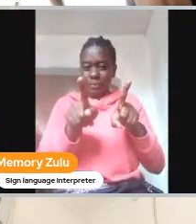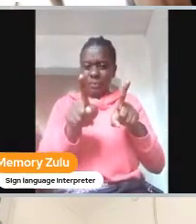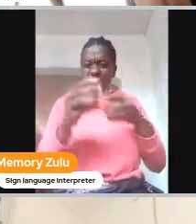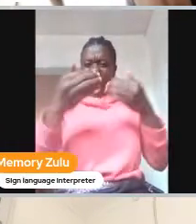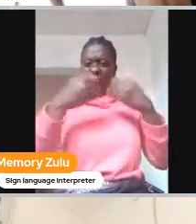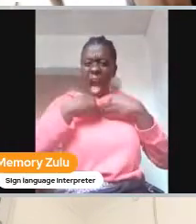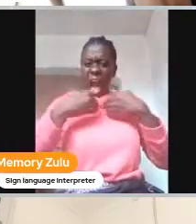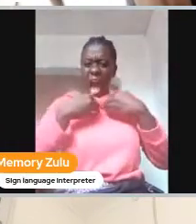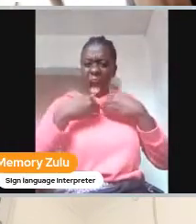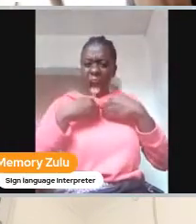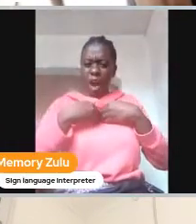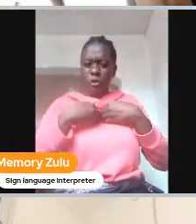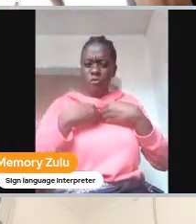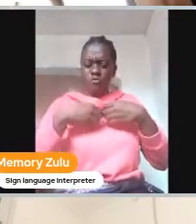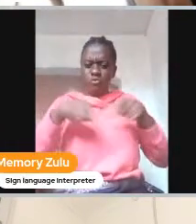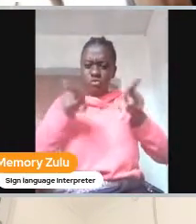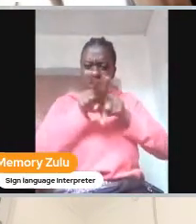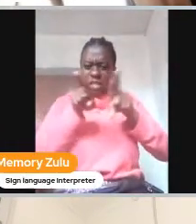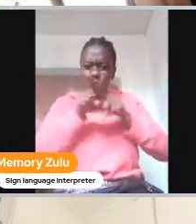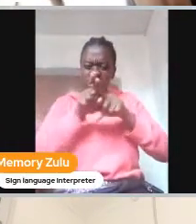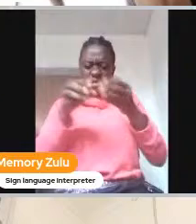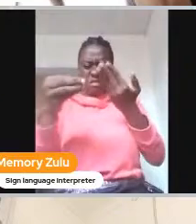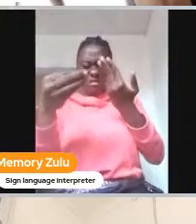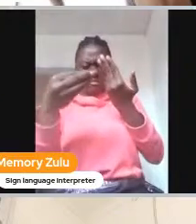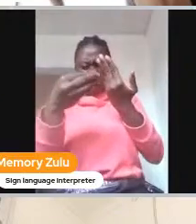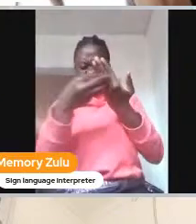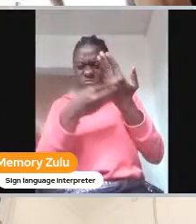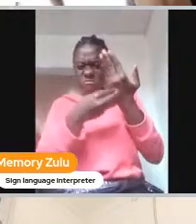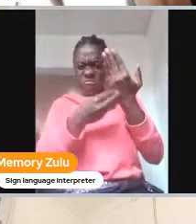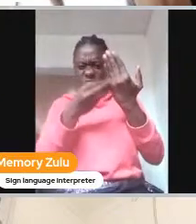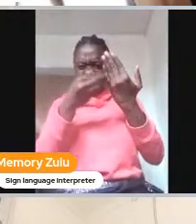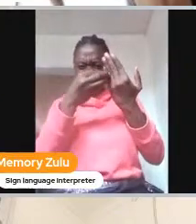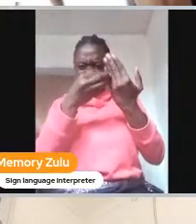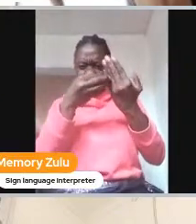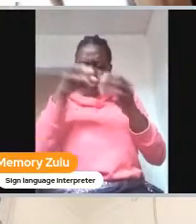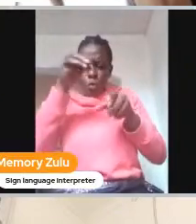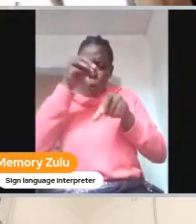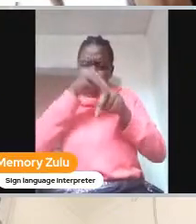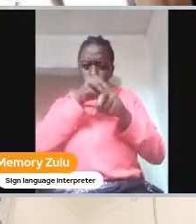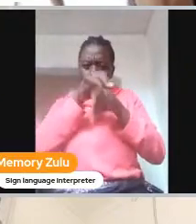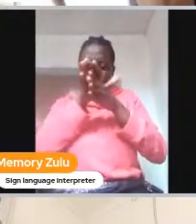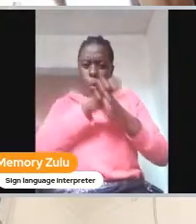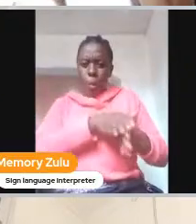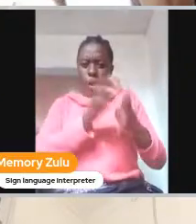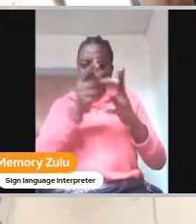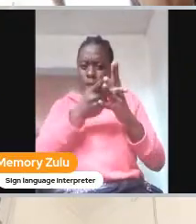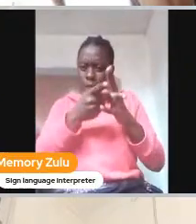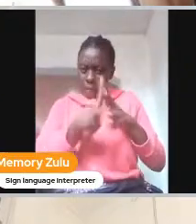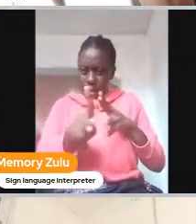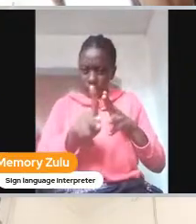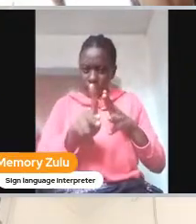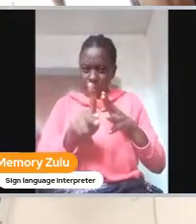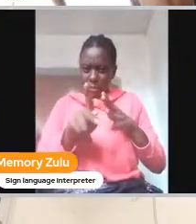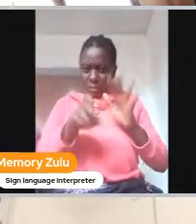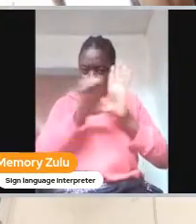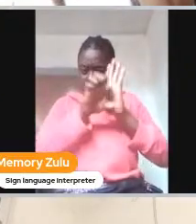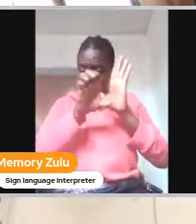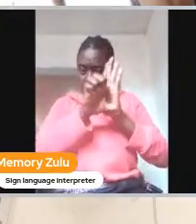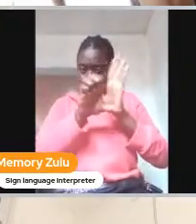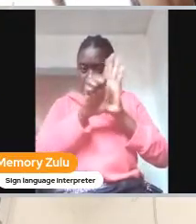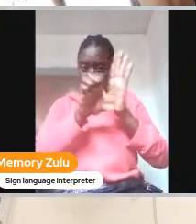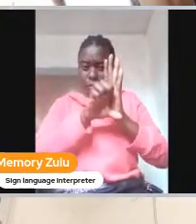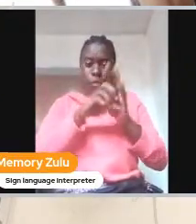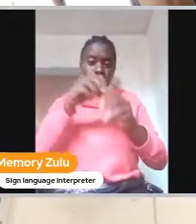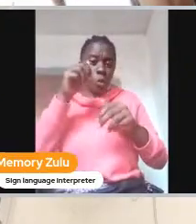the point of entry, for example, if this woman had a lesion or maybe a sore on a private part, and